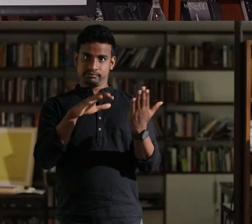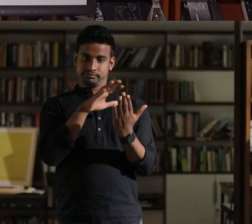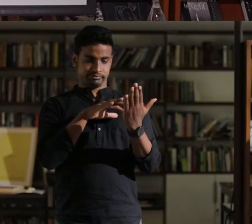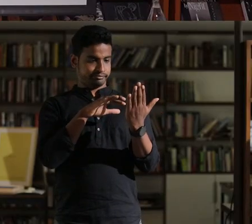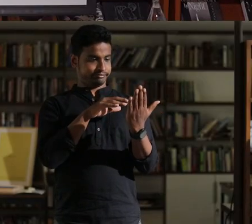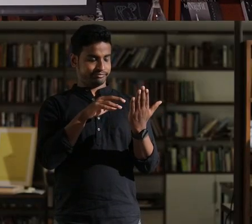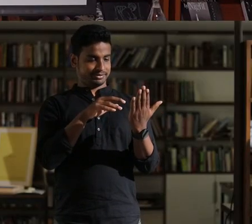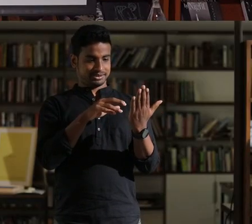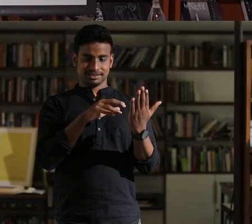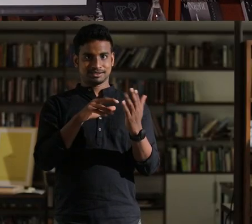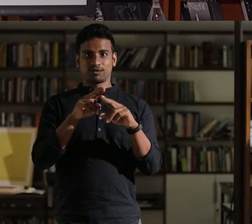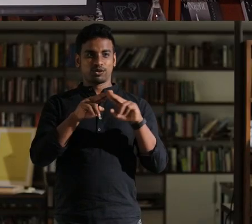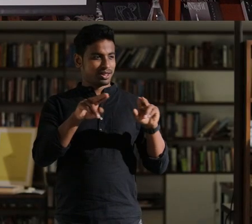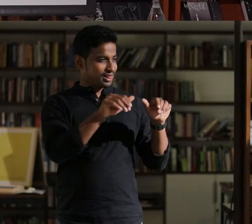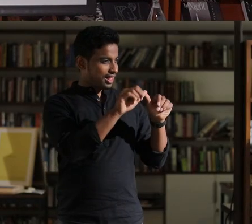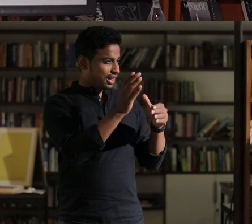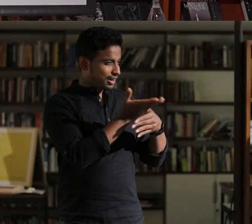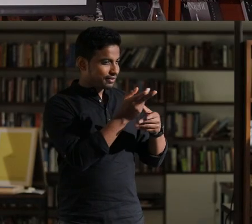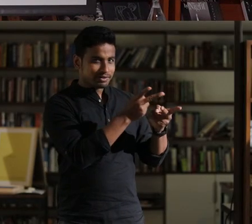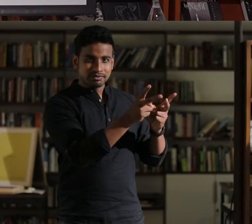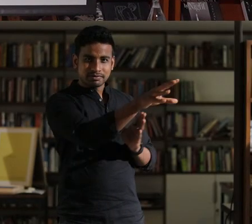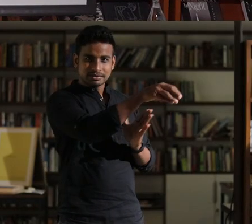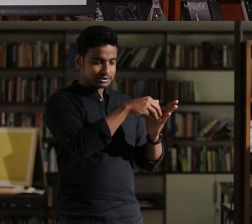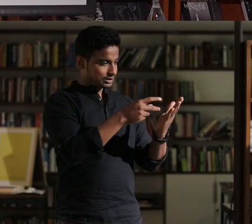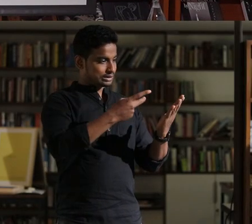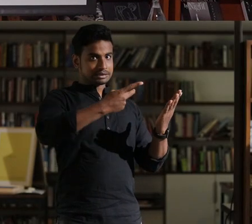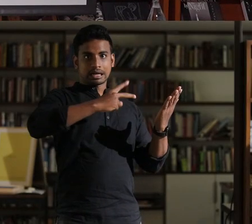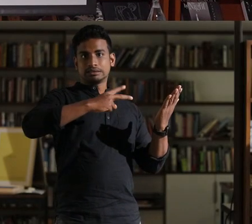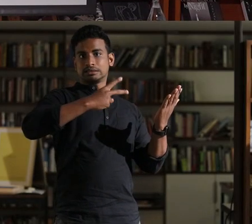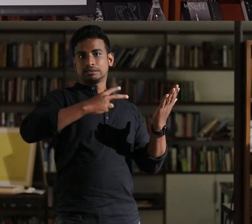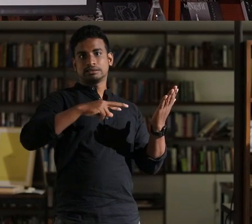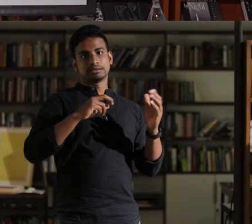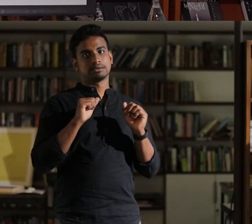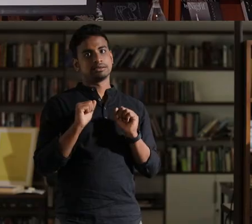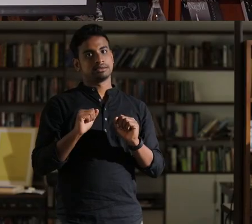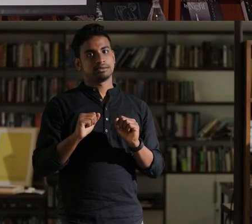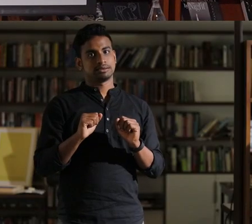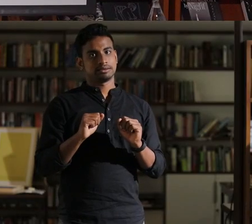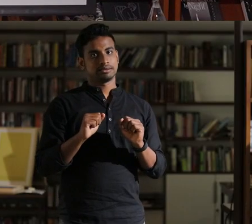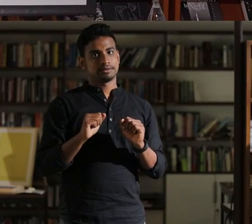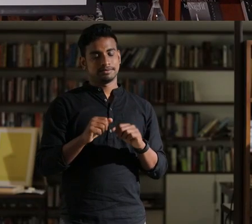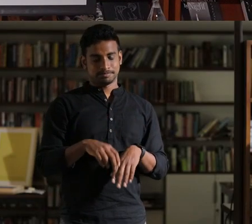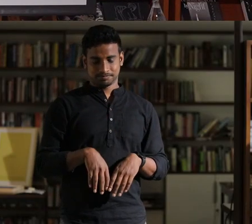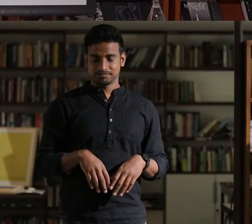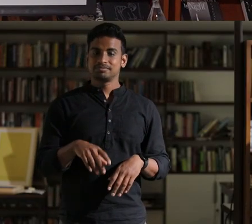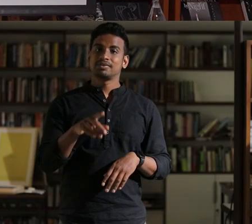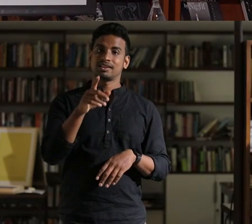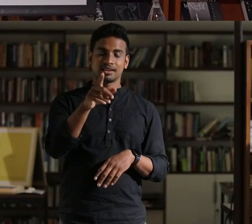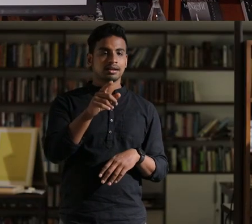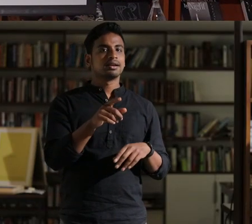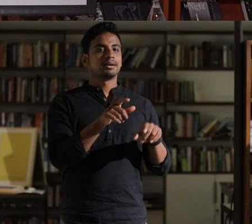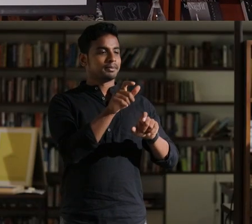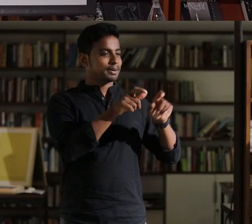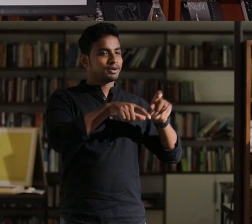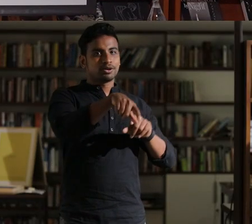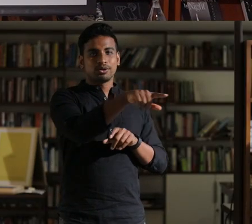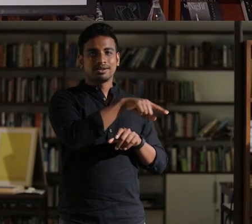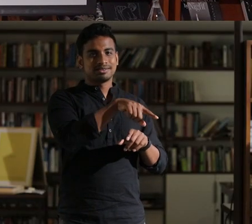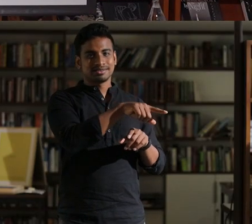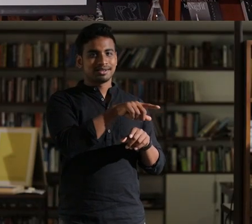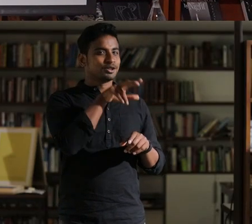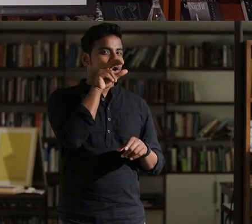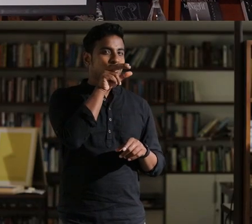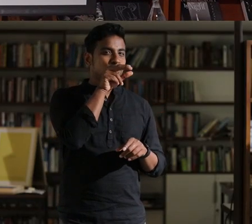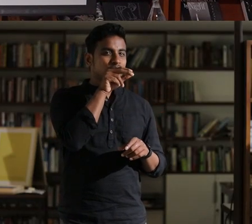thing. So I made it very clear that oral histories, people's memories, reminiscences, which were done in the language of